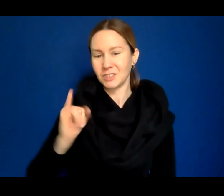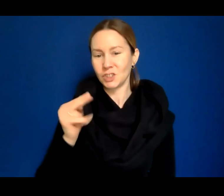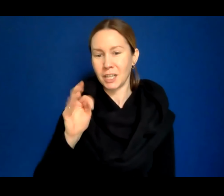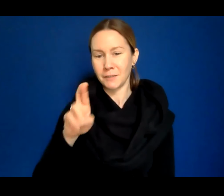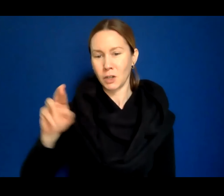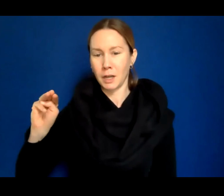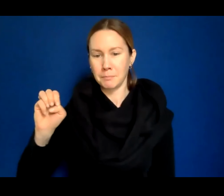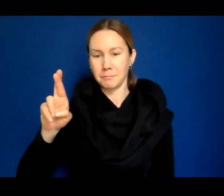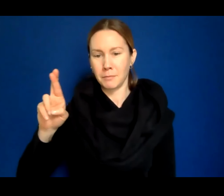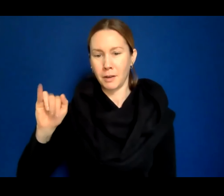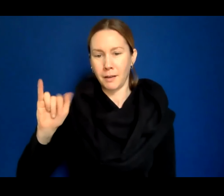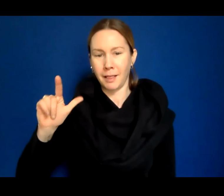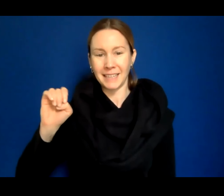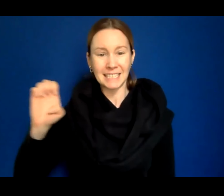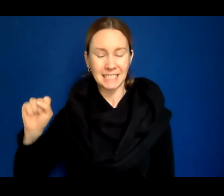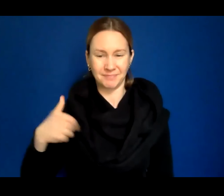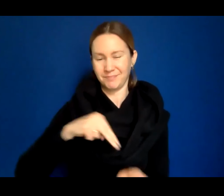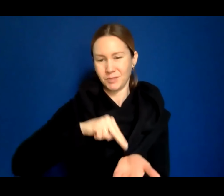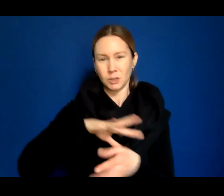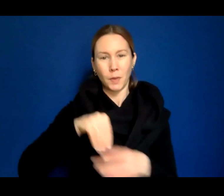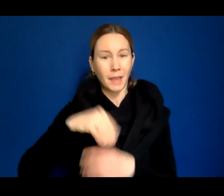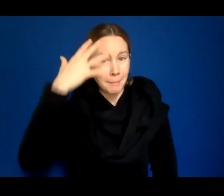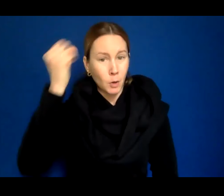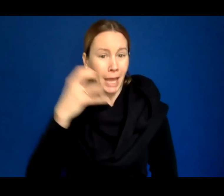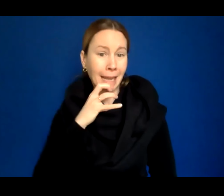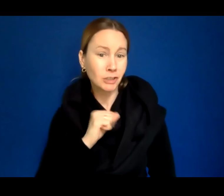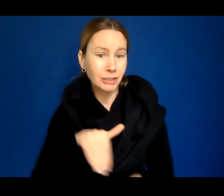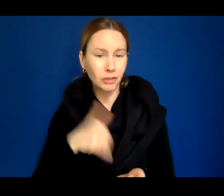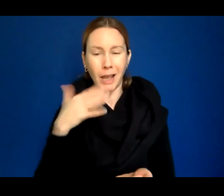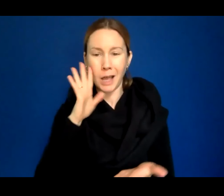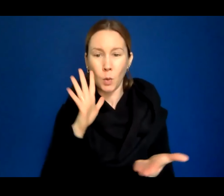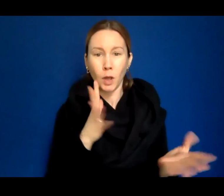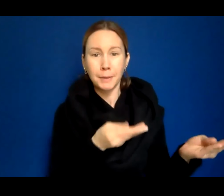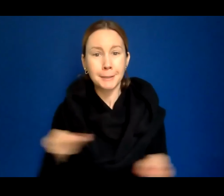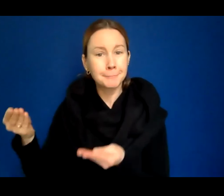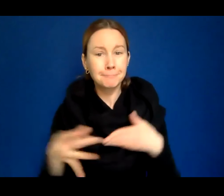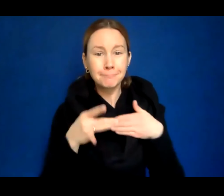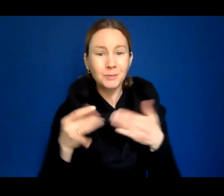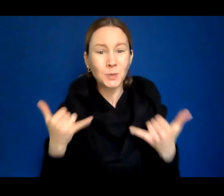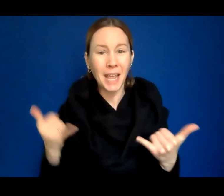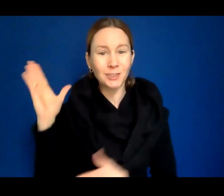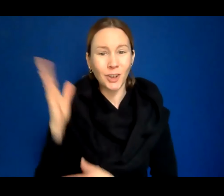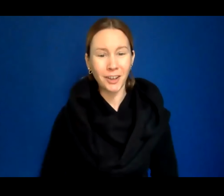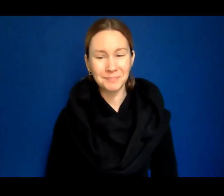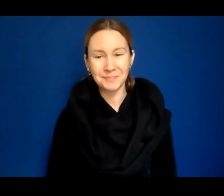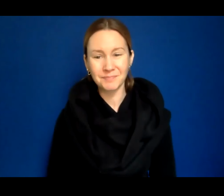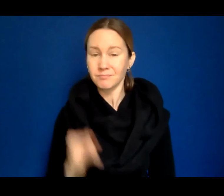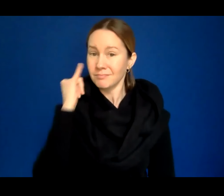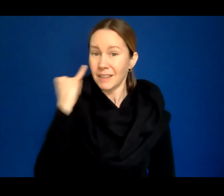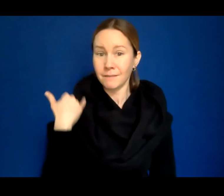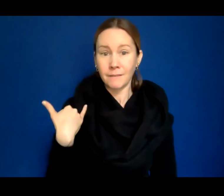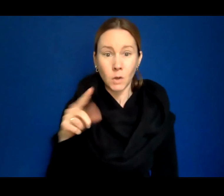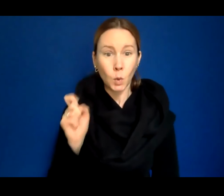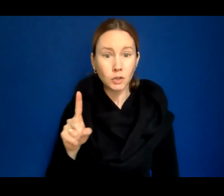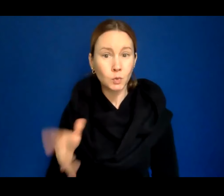Merrilies, and I'm a nurse at the Memory and Aging Center, and I'll be moderating today's talk. If you have a question for the speaker,